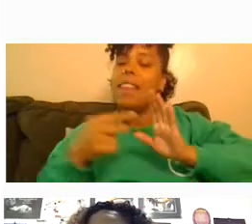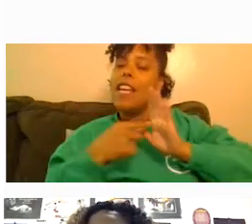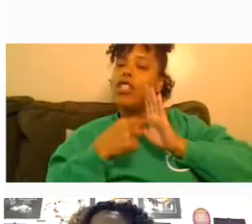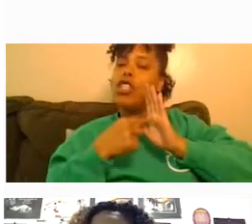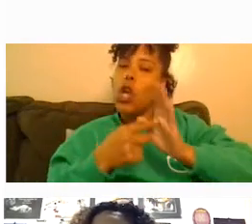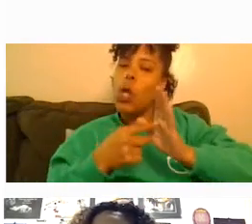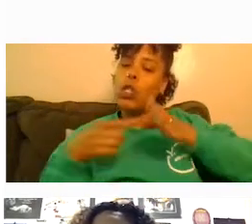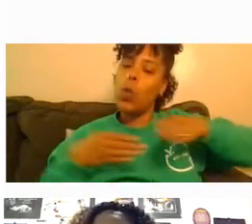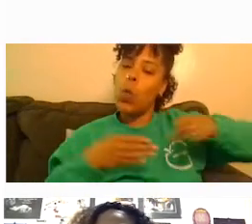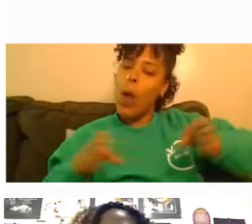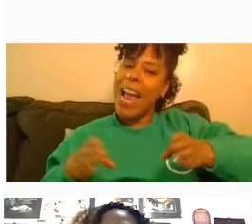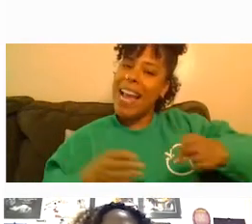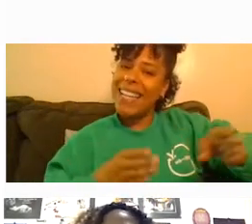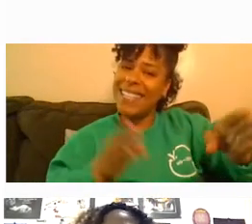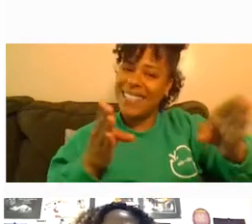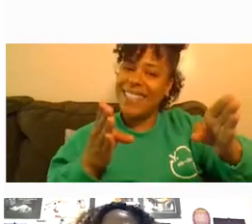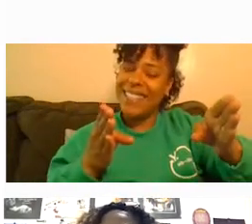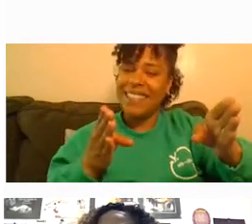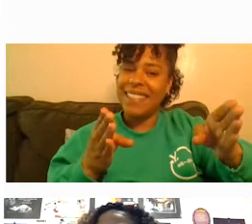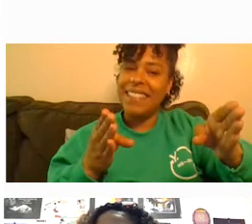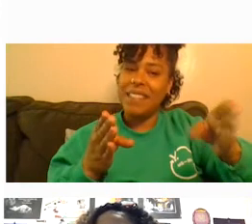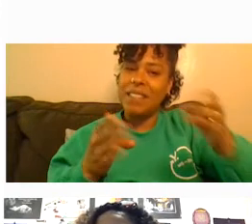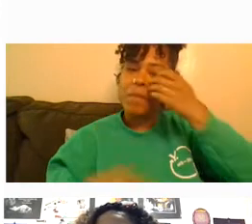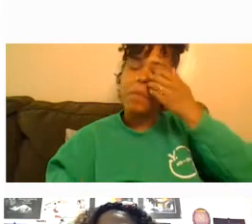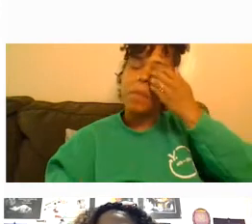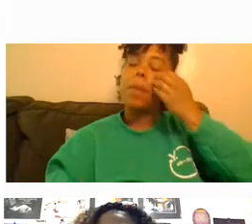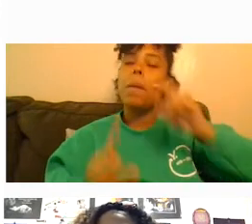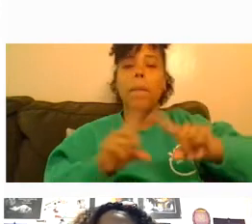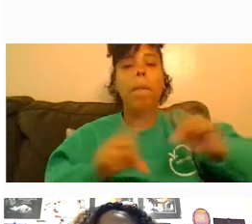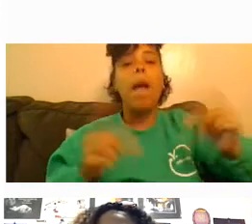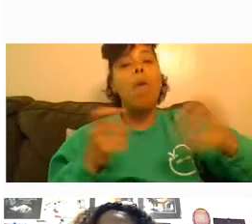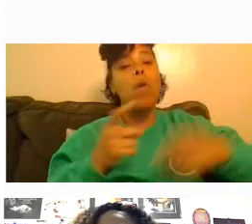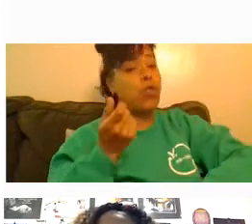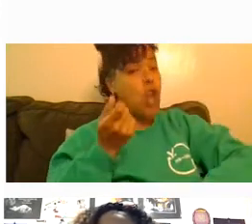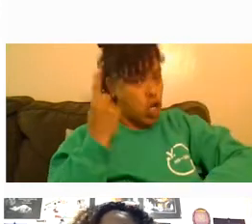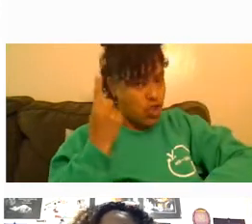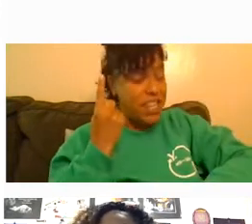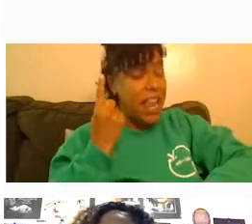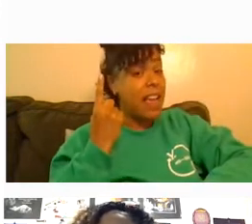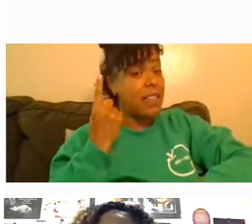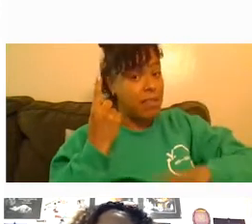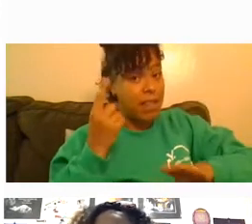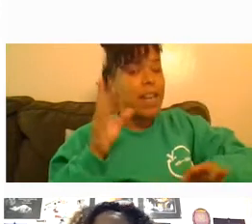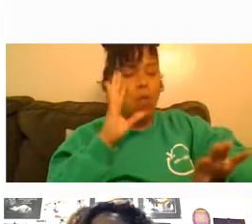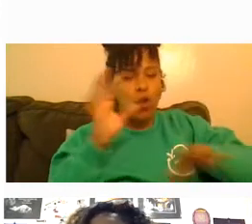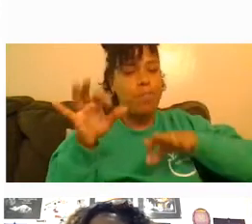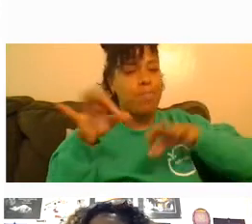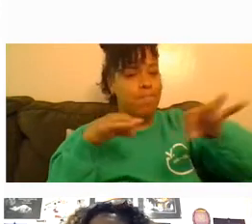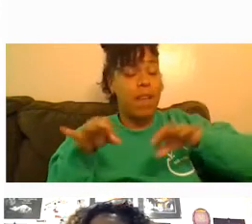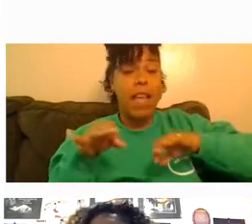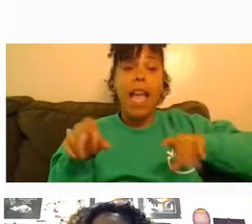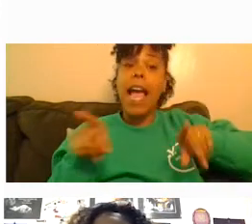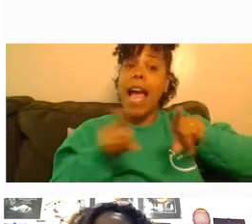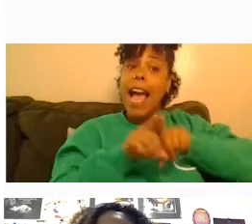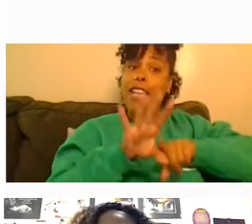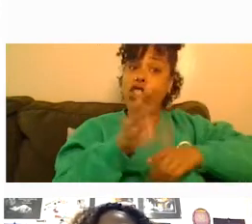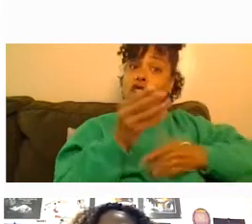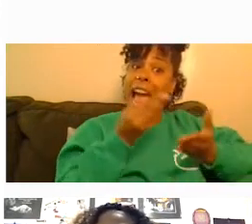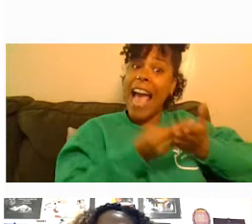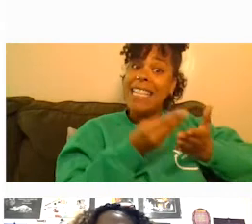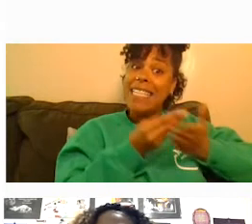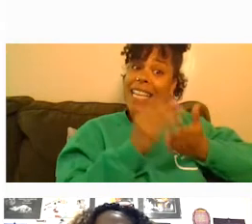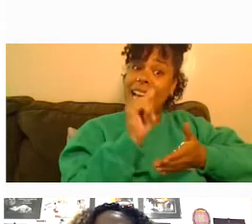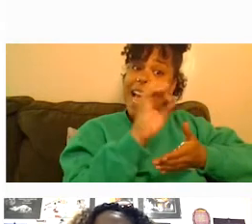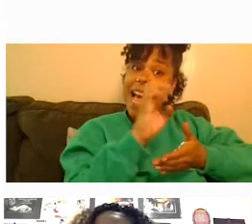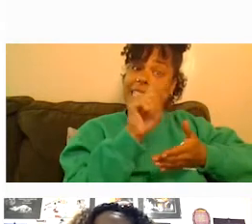here smart. But what I really want you to understand, and we'll go through this again, as your assets increase, your